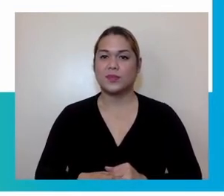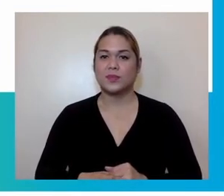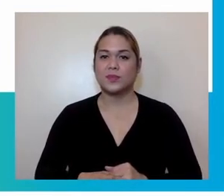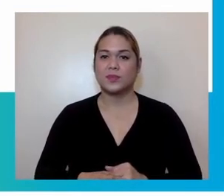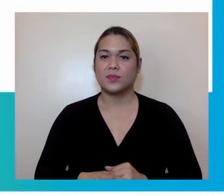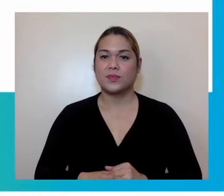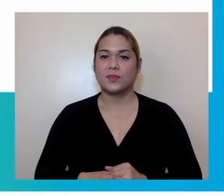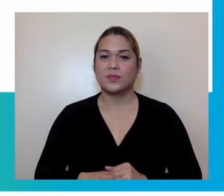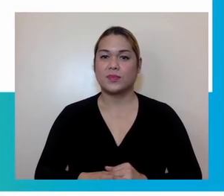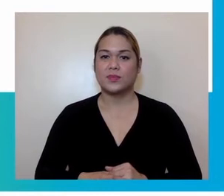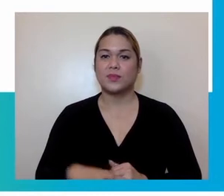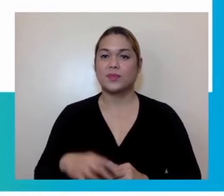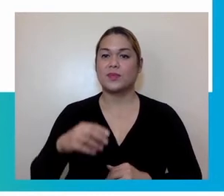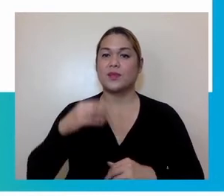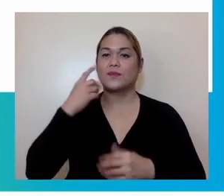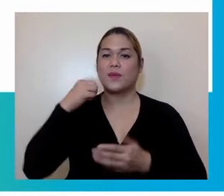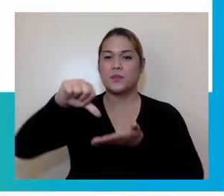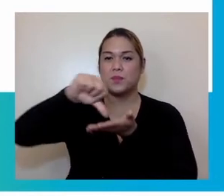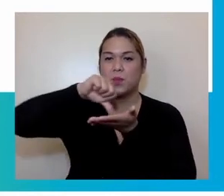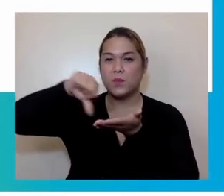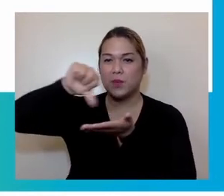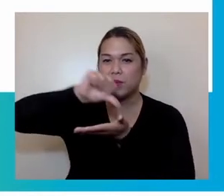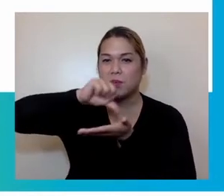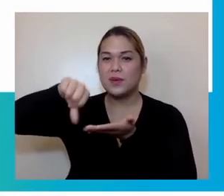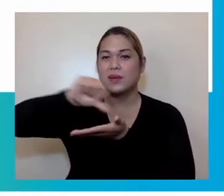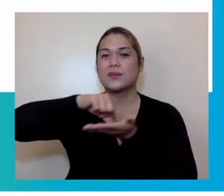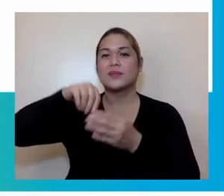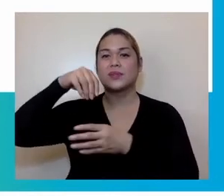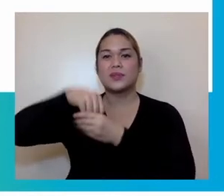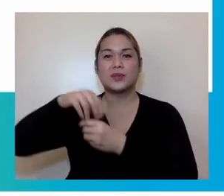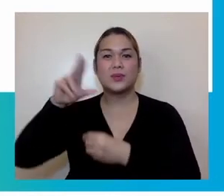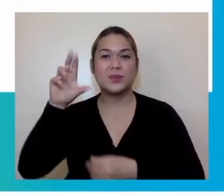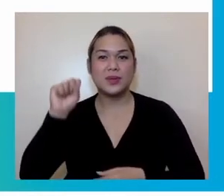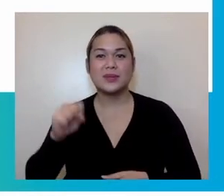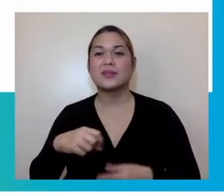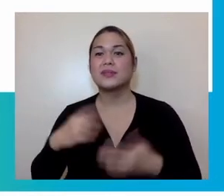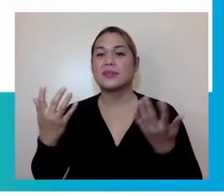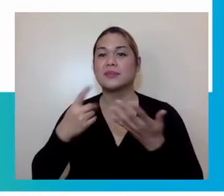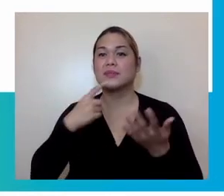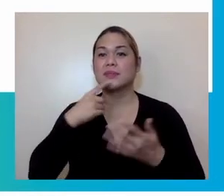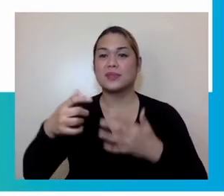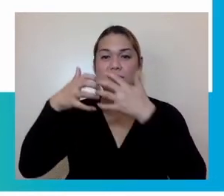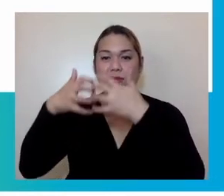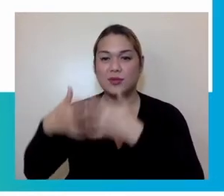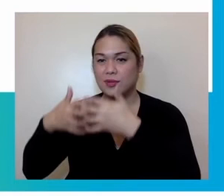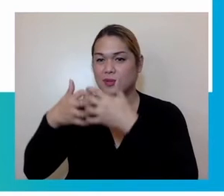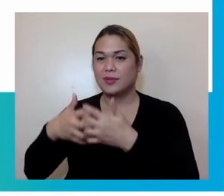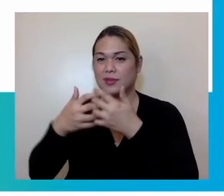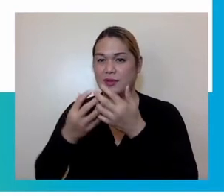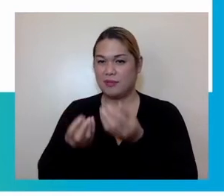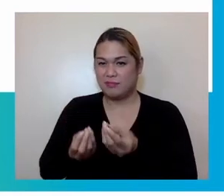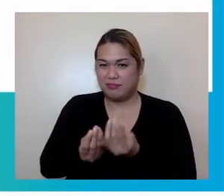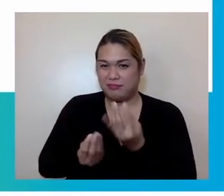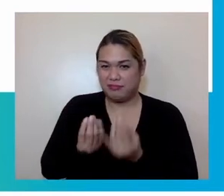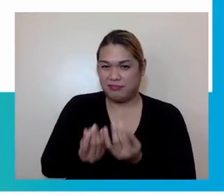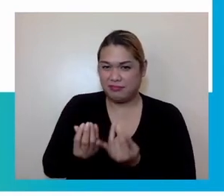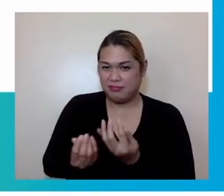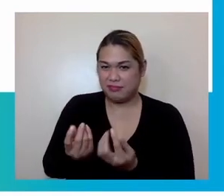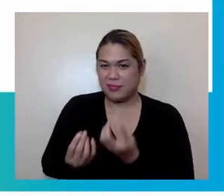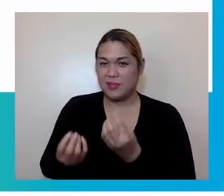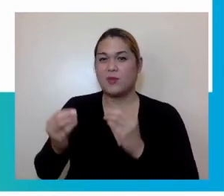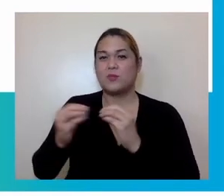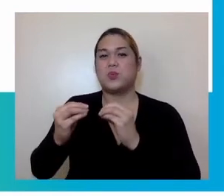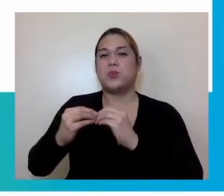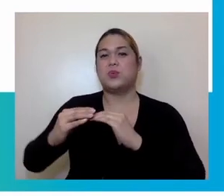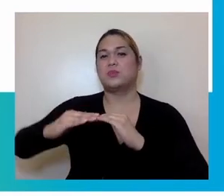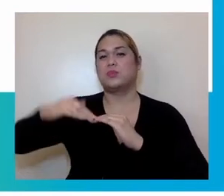study concluded waste to energy incineration is the most emission intensive form of power generation.